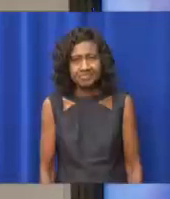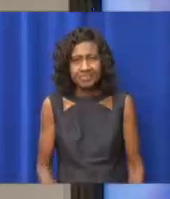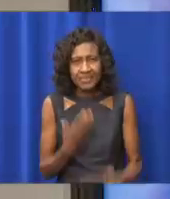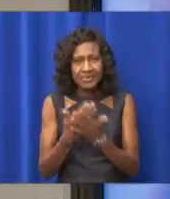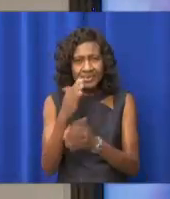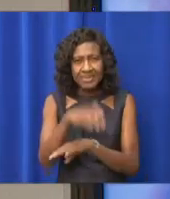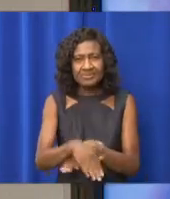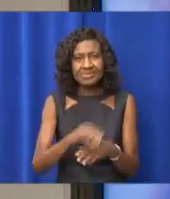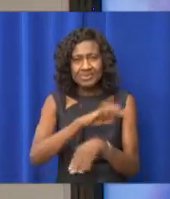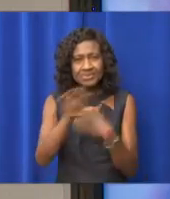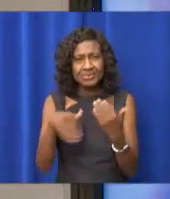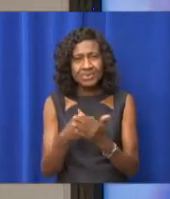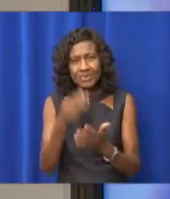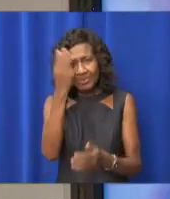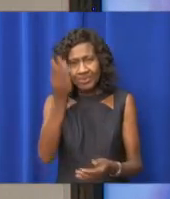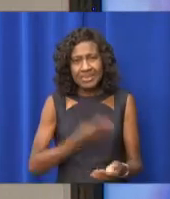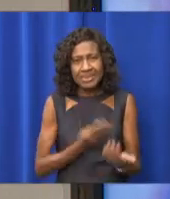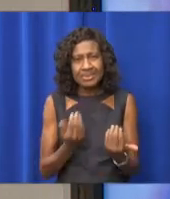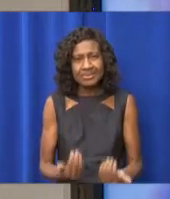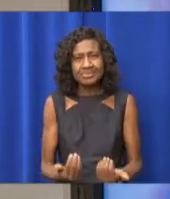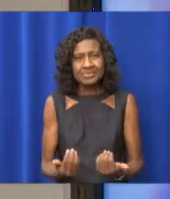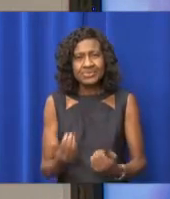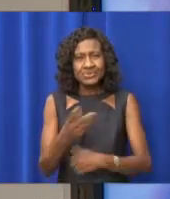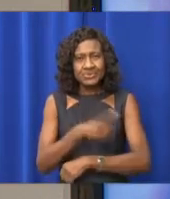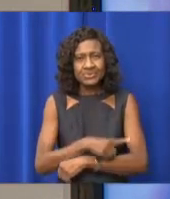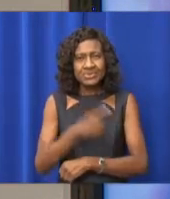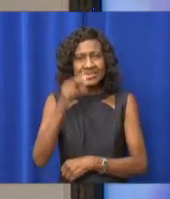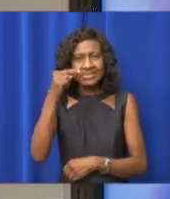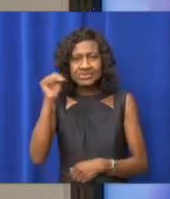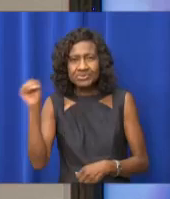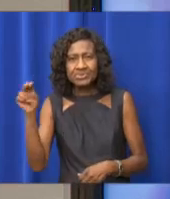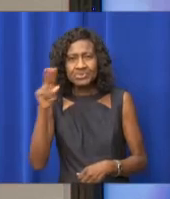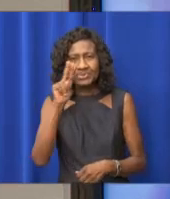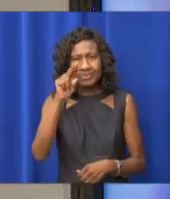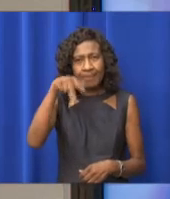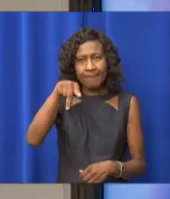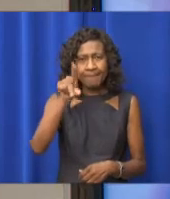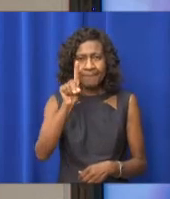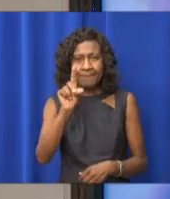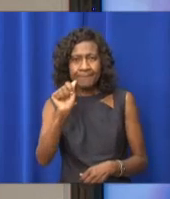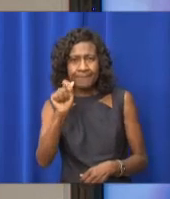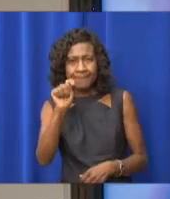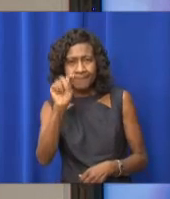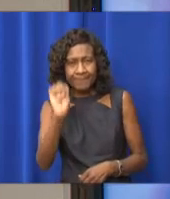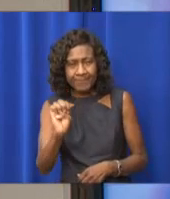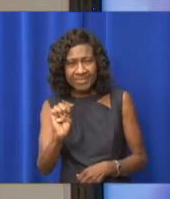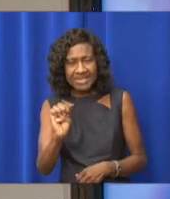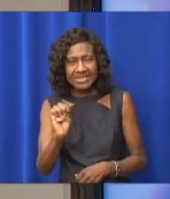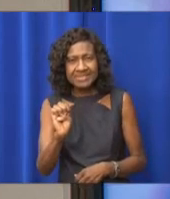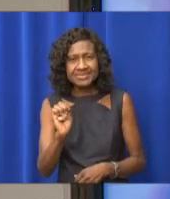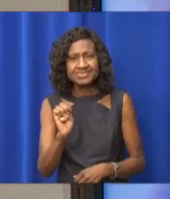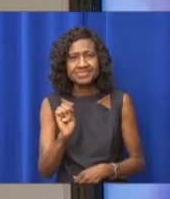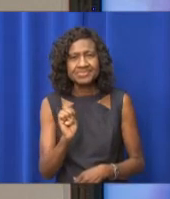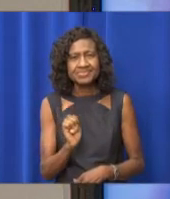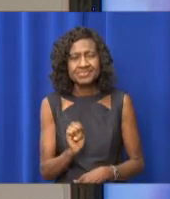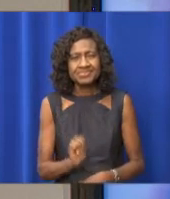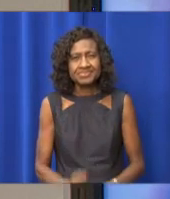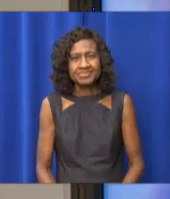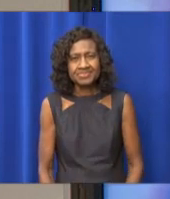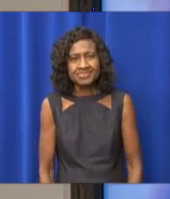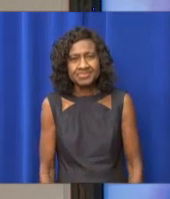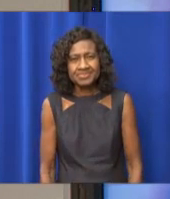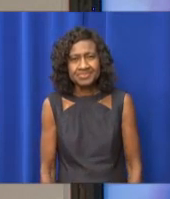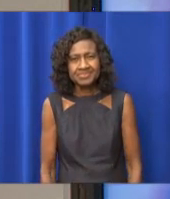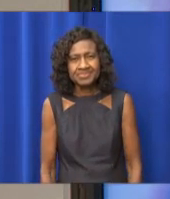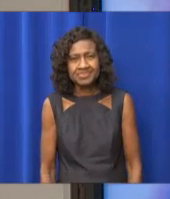Good afternoon, everyone, and welcome to today's press briefing on the coronavirus. I'm Donna Bush. Glad you could join us via the channel as well as via